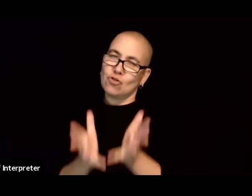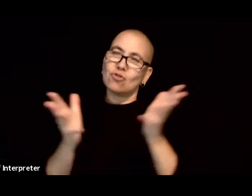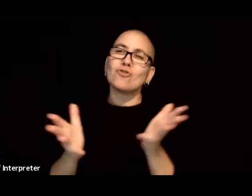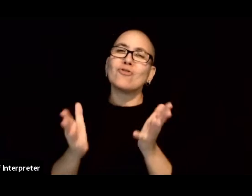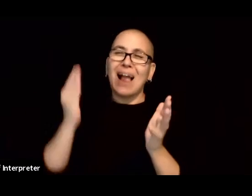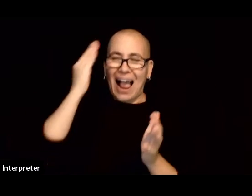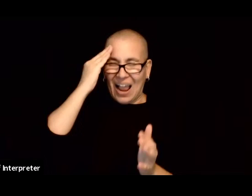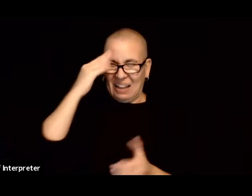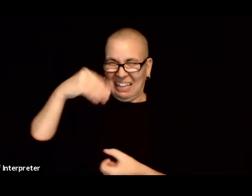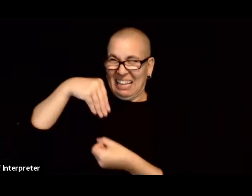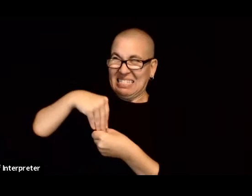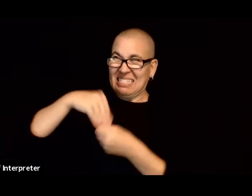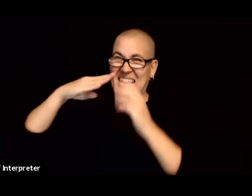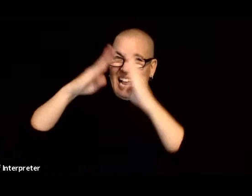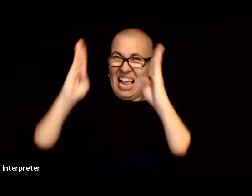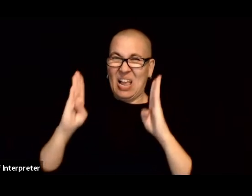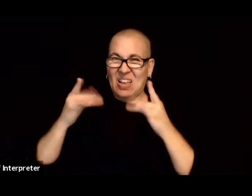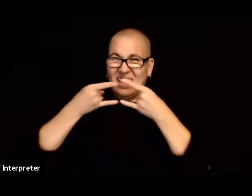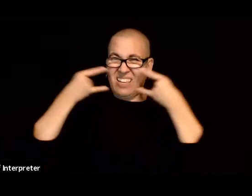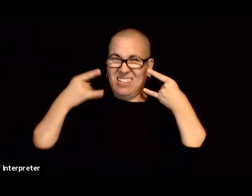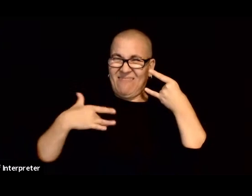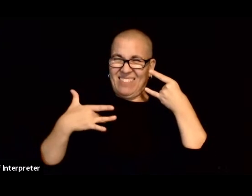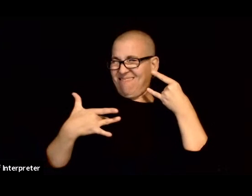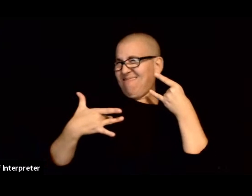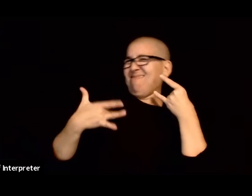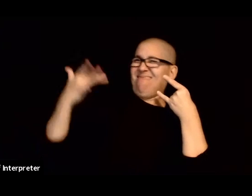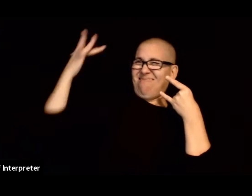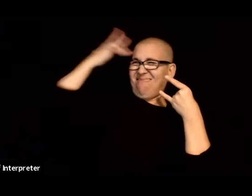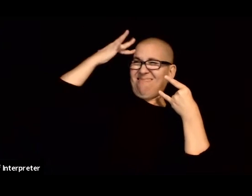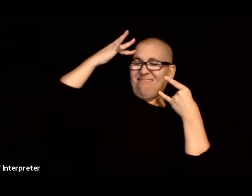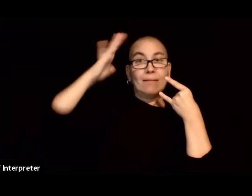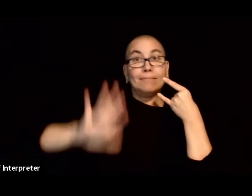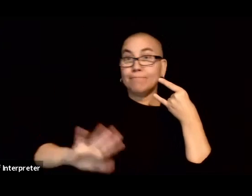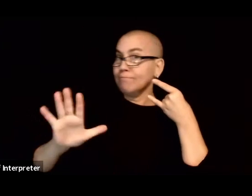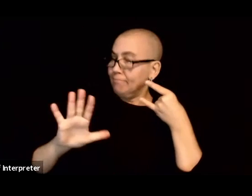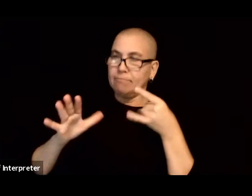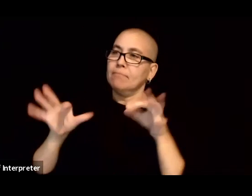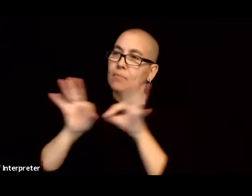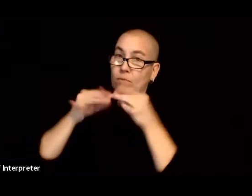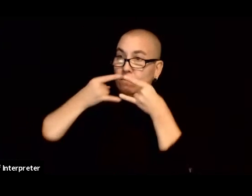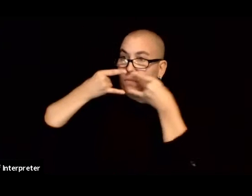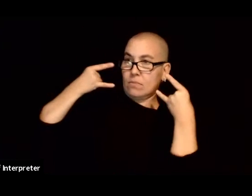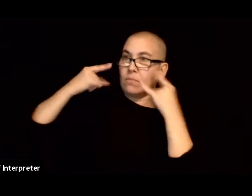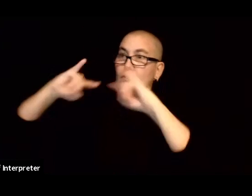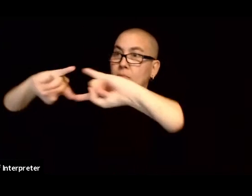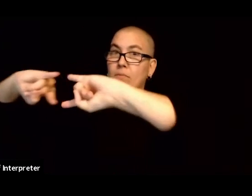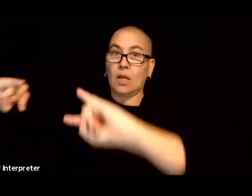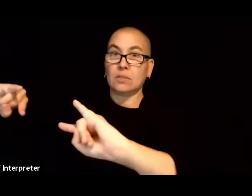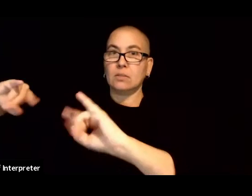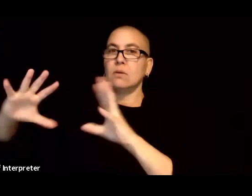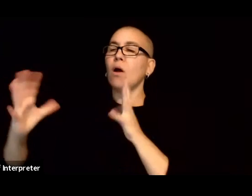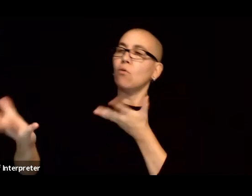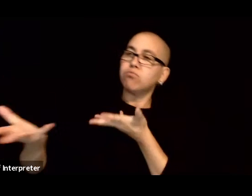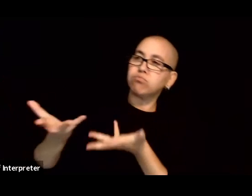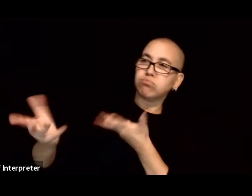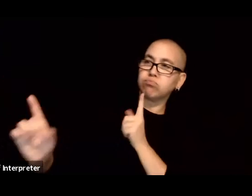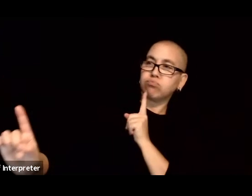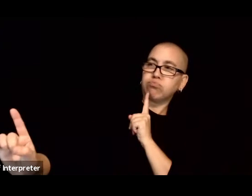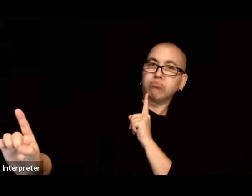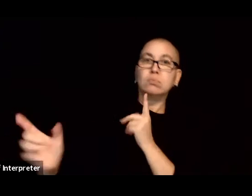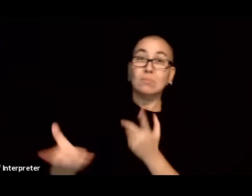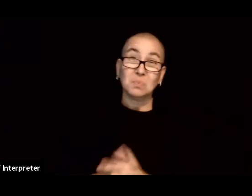we're indoors, because it's outside of our family, we would consider masking. So I think you want to think about those